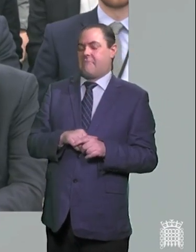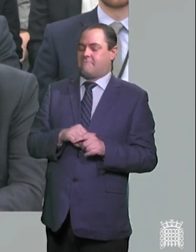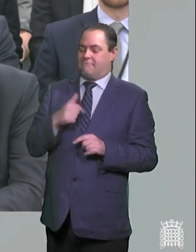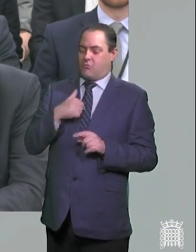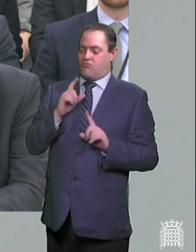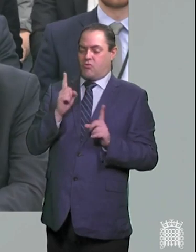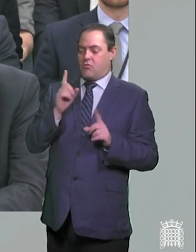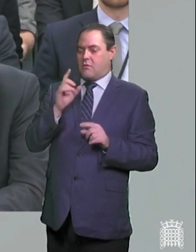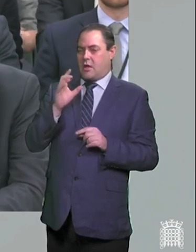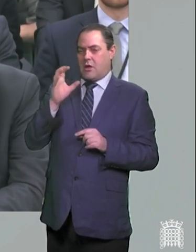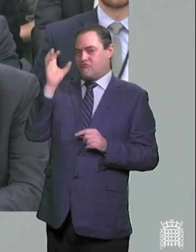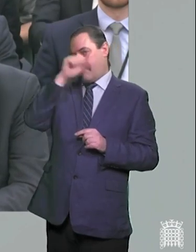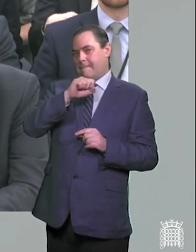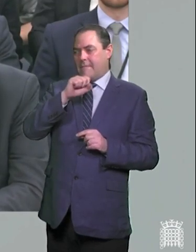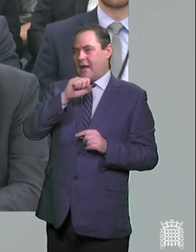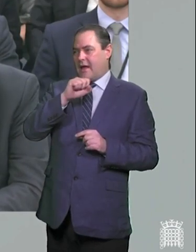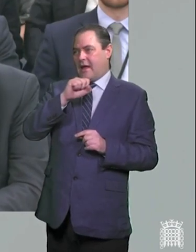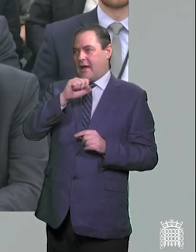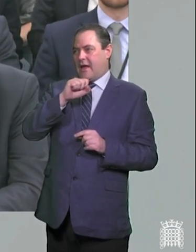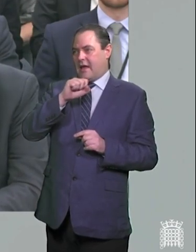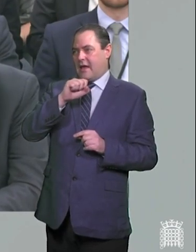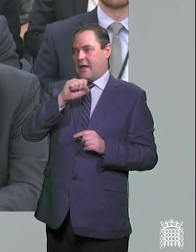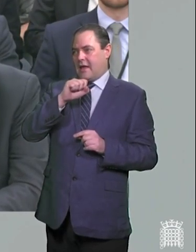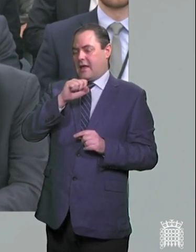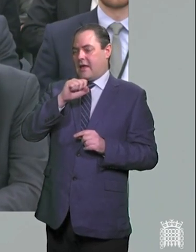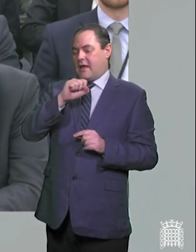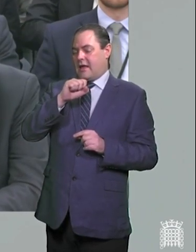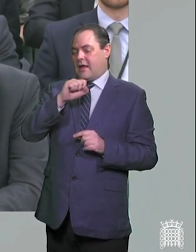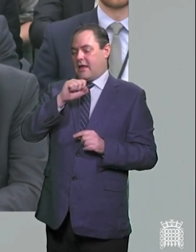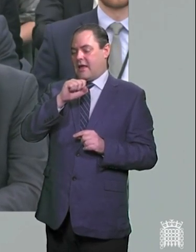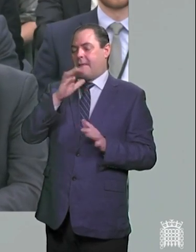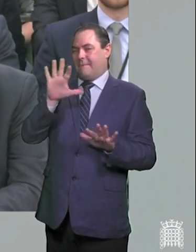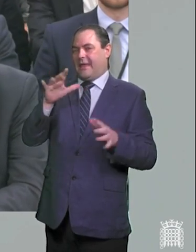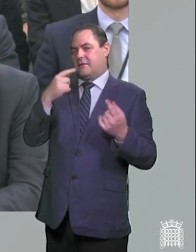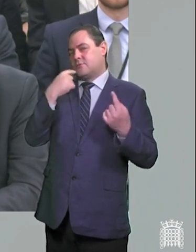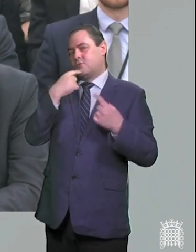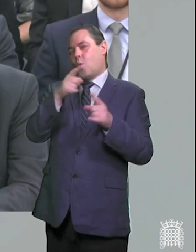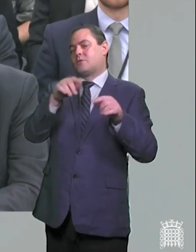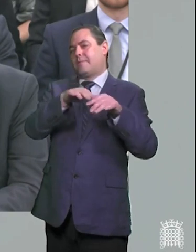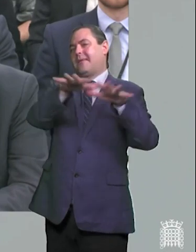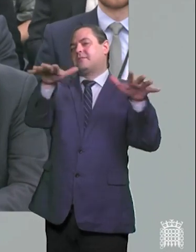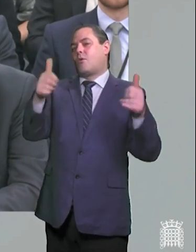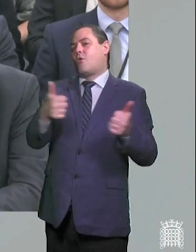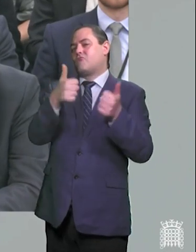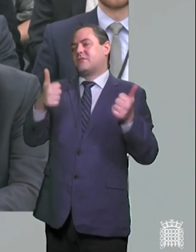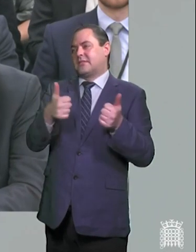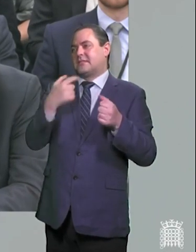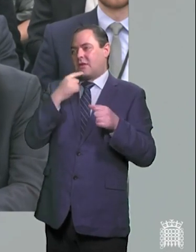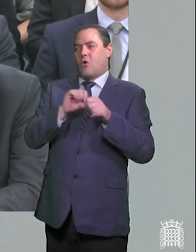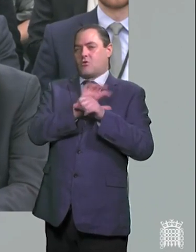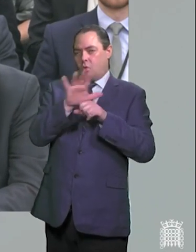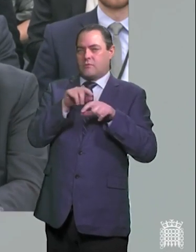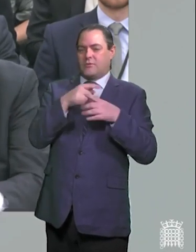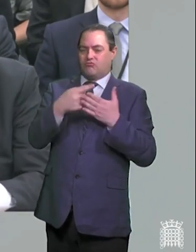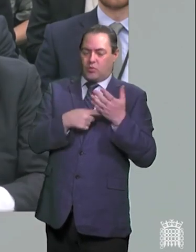misremembering the line that had already been put out to the media about this event, which was COVID rules were followed at